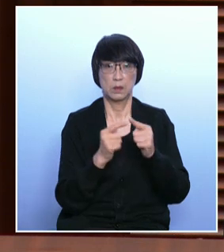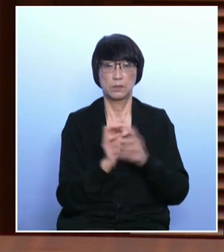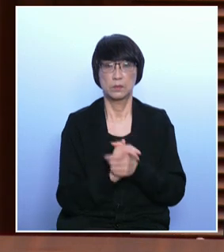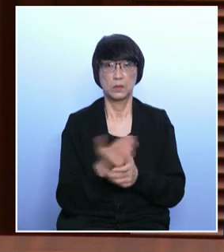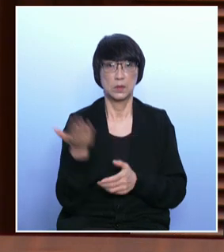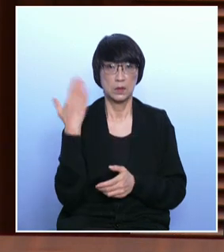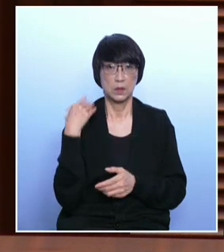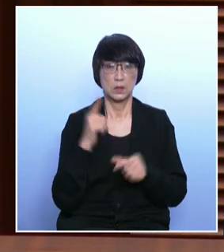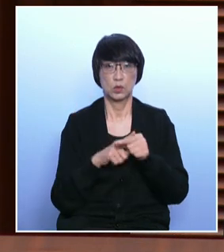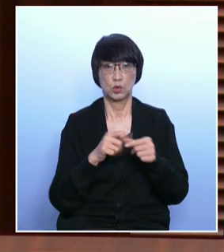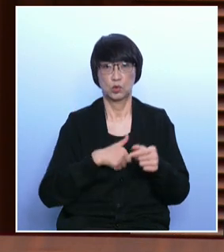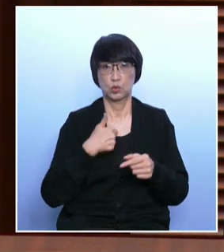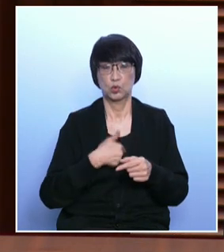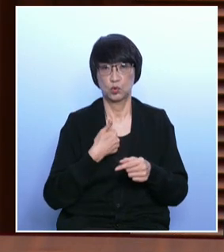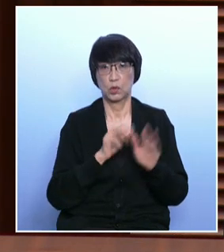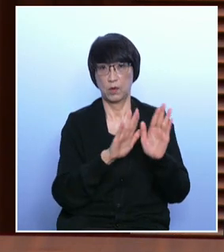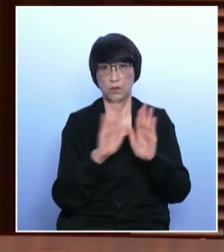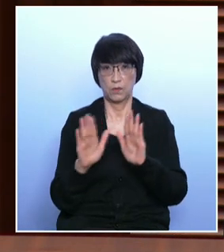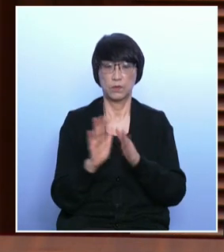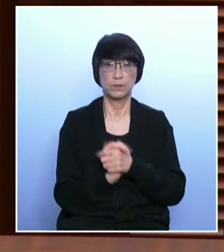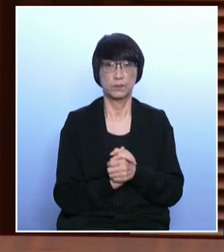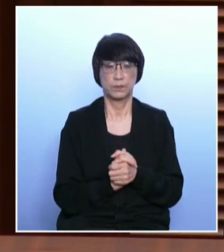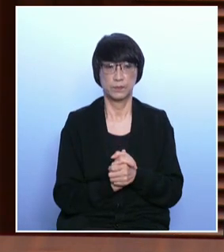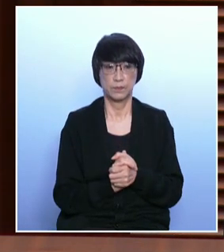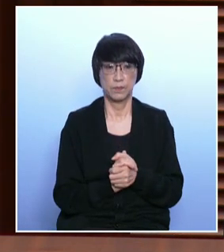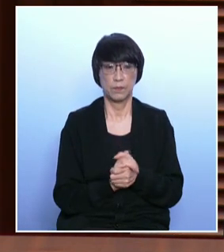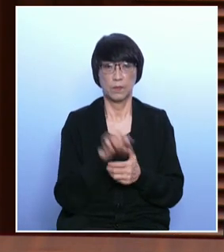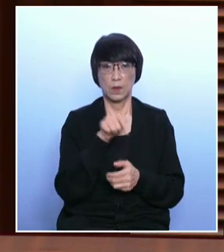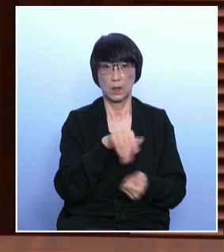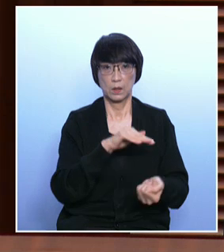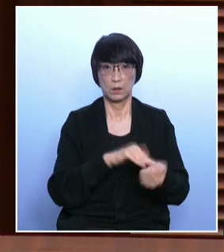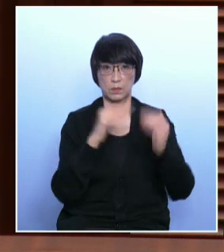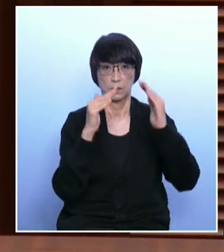indeed, this is the first time we have inpatient